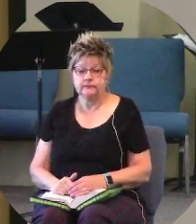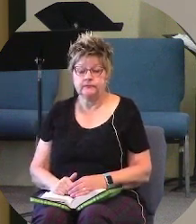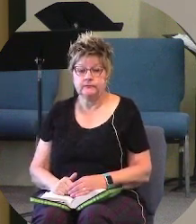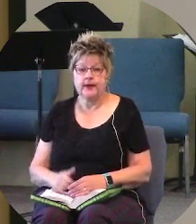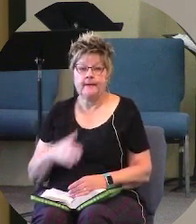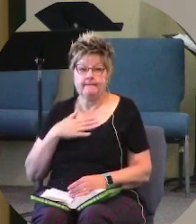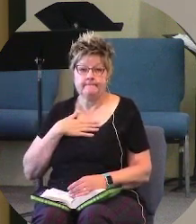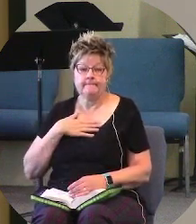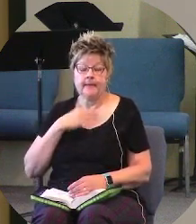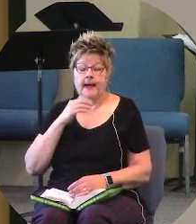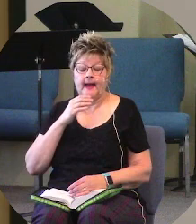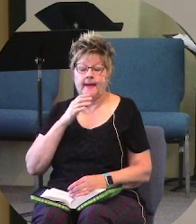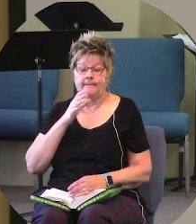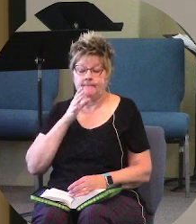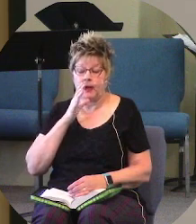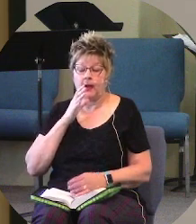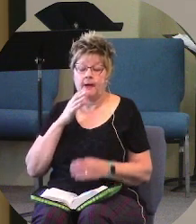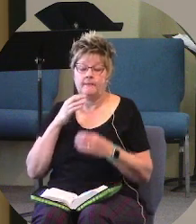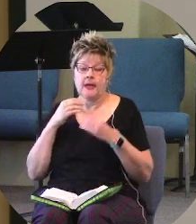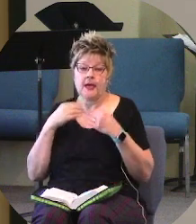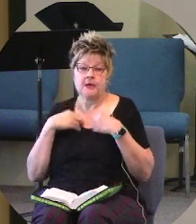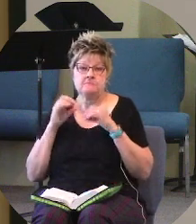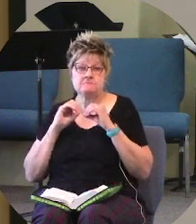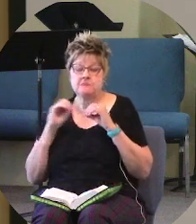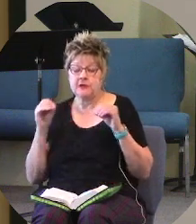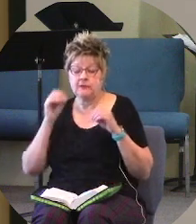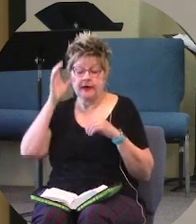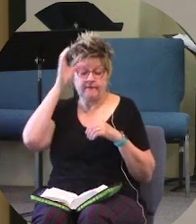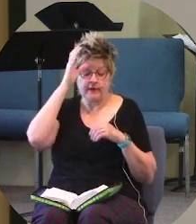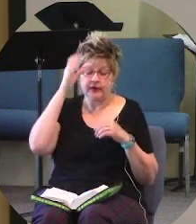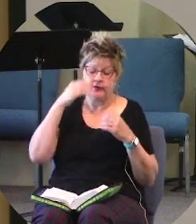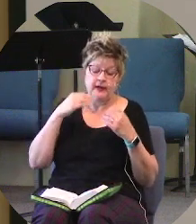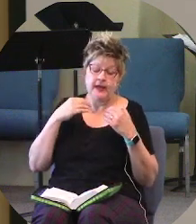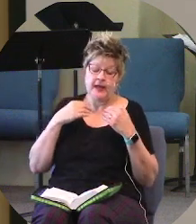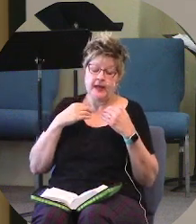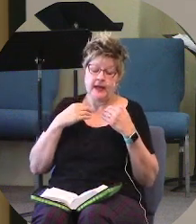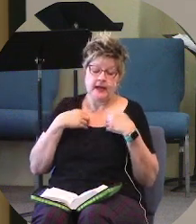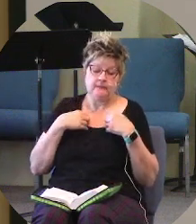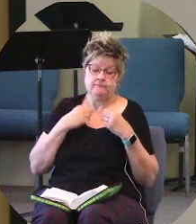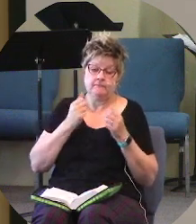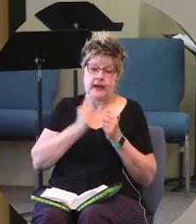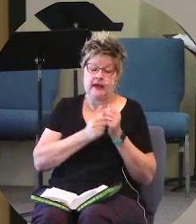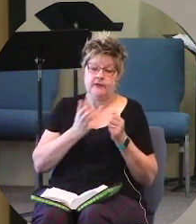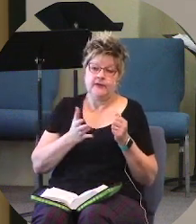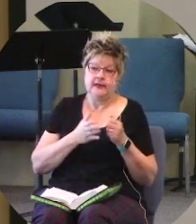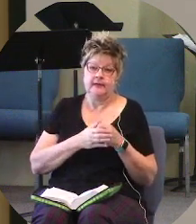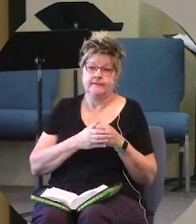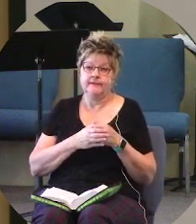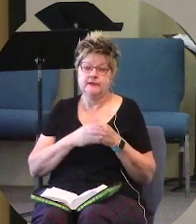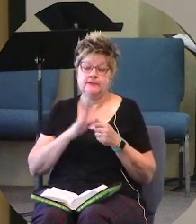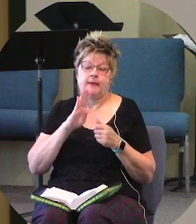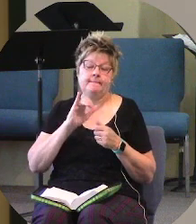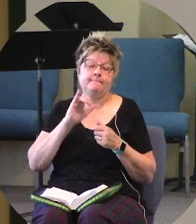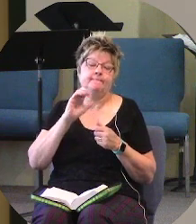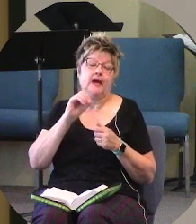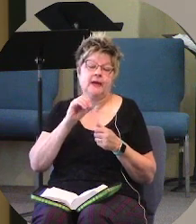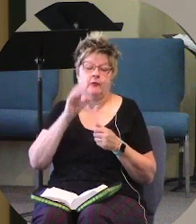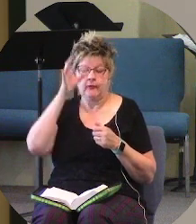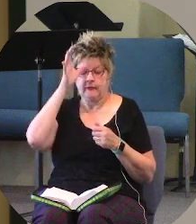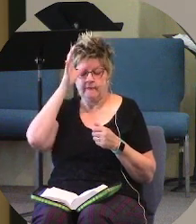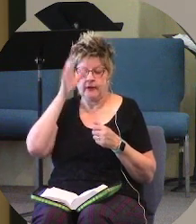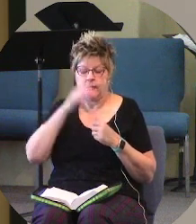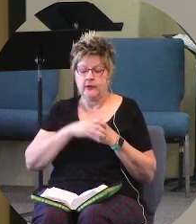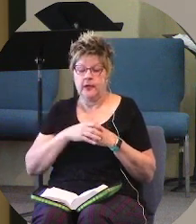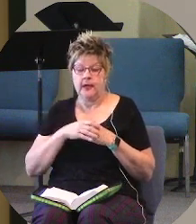My mom had nothing. My father had everything before. This is my biological father. And my mom felt very compelled that